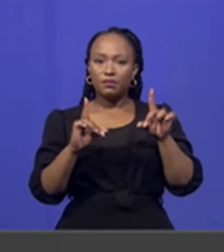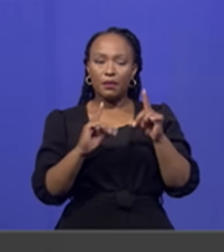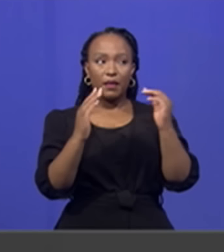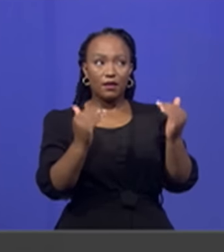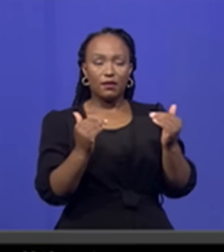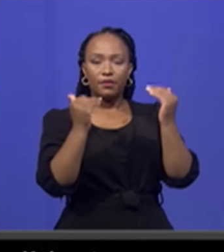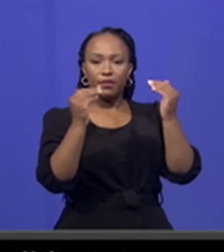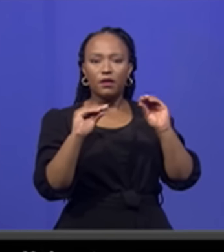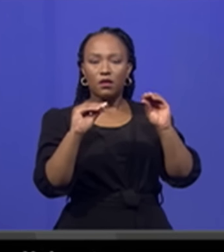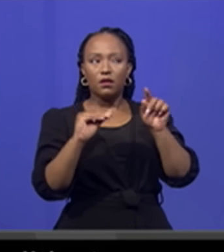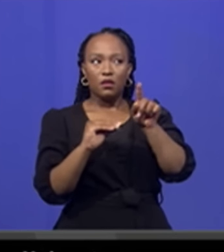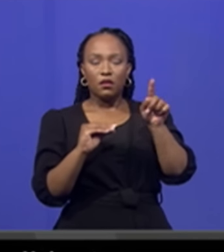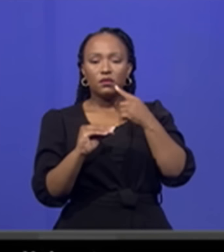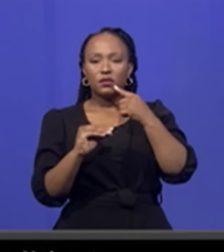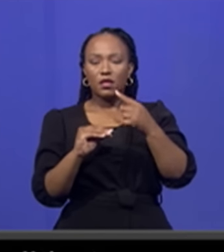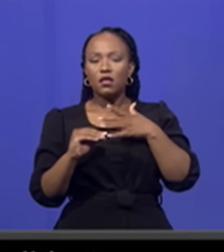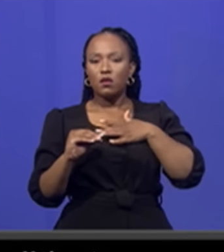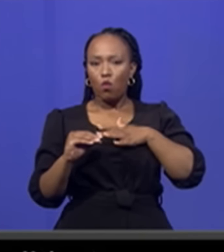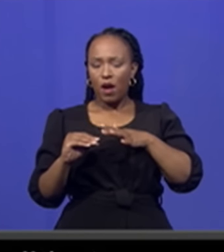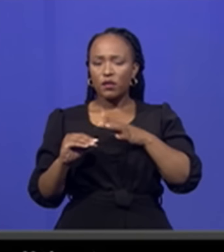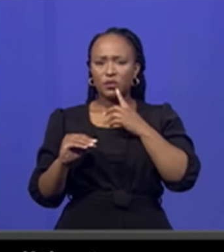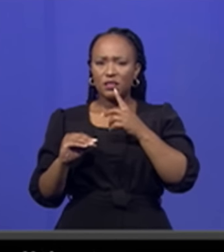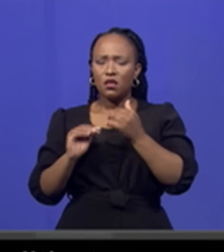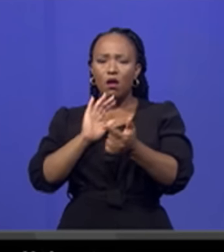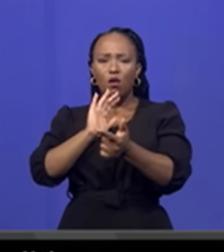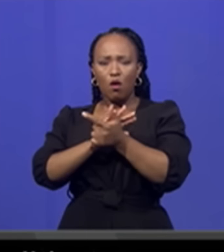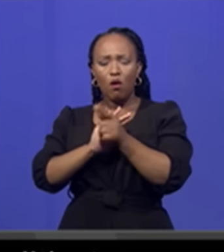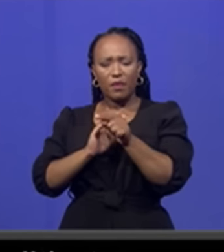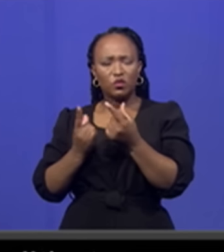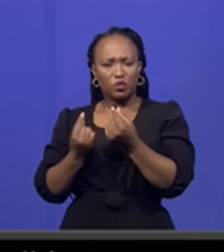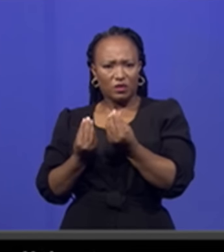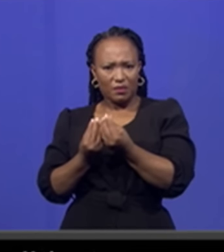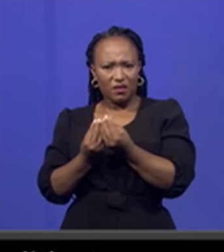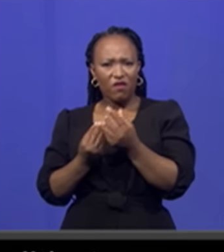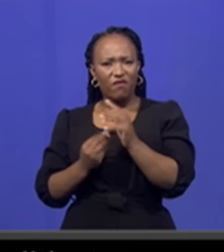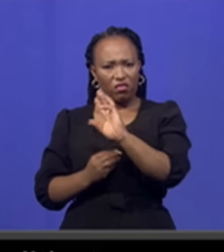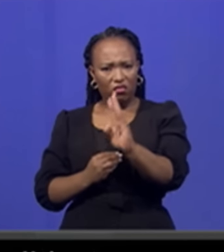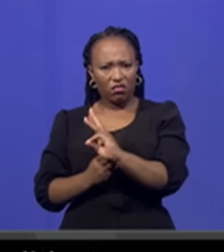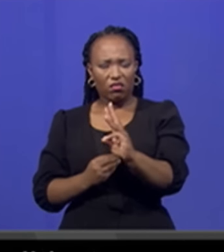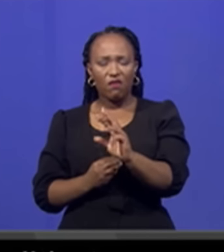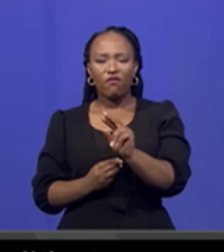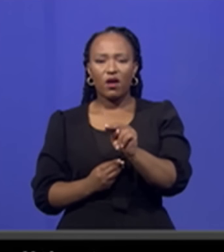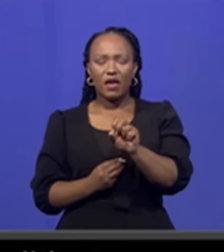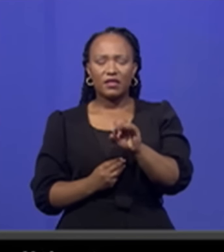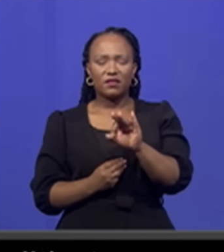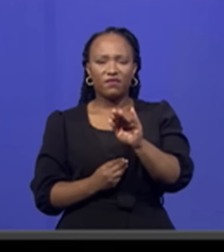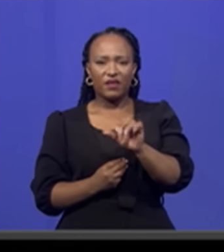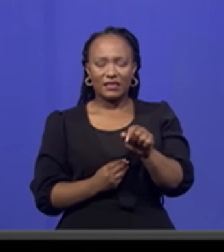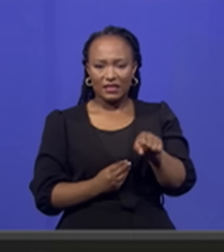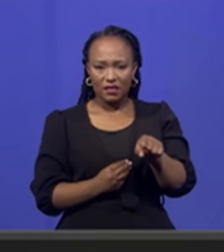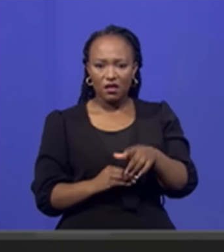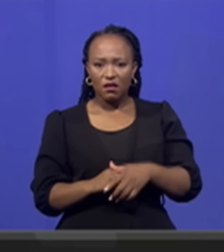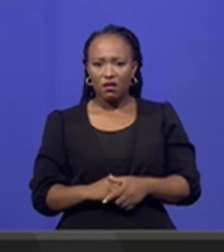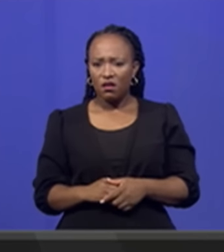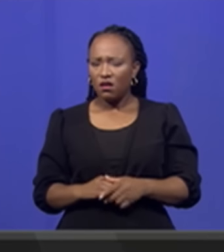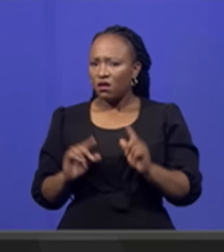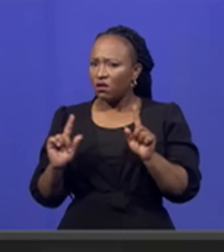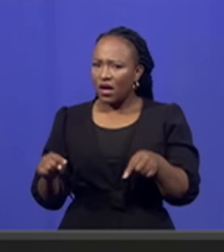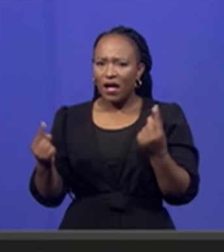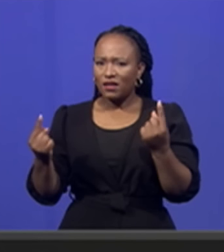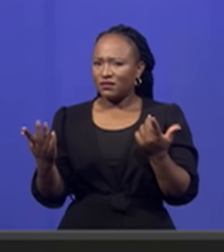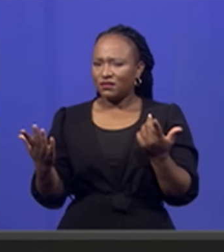phahameng le re le batla ho bona molao o nka bohato kgahlano le lekala lena. It cannot be that at this day and